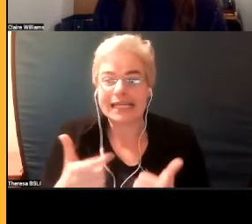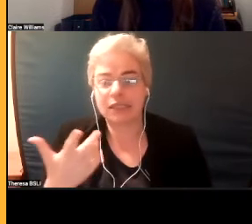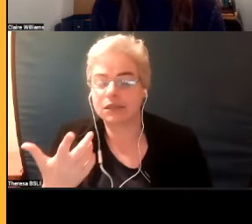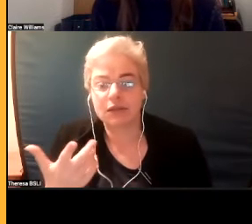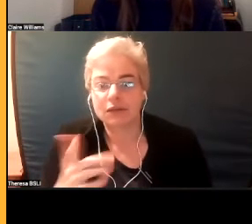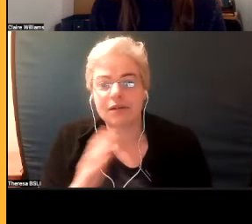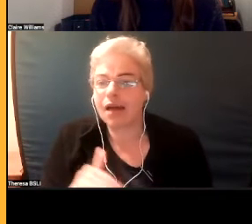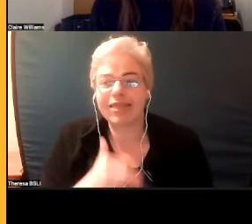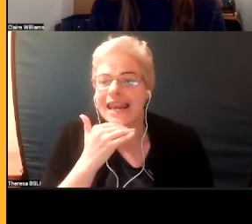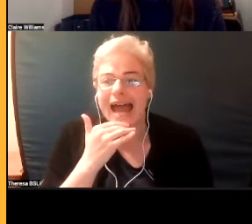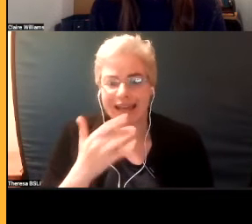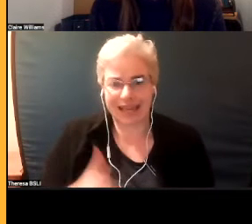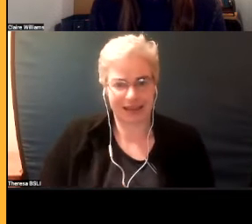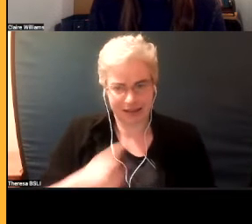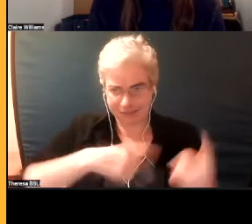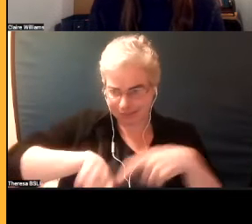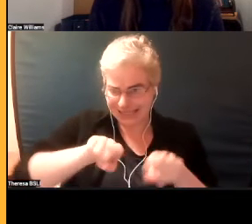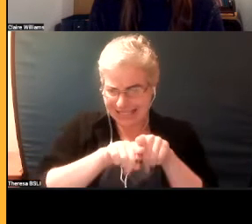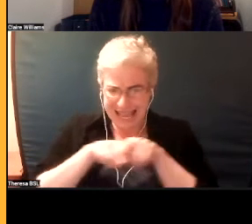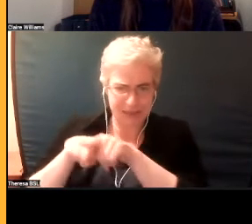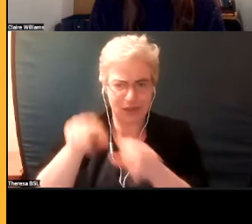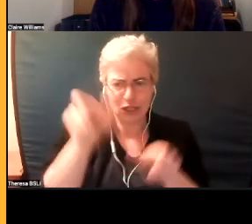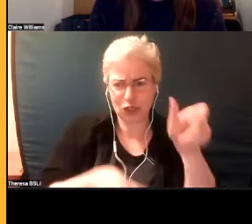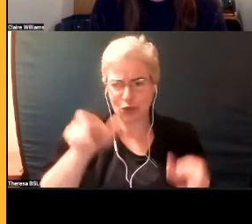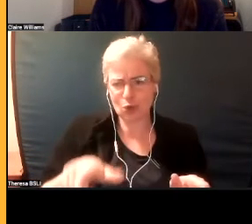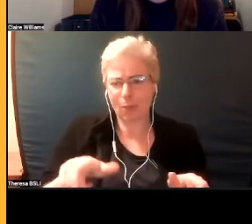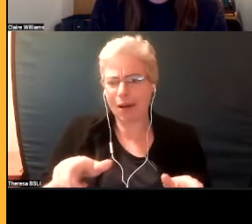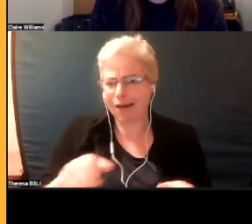the lack that all humans suffer from, that of sin.